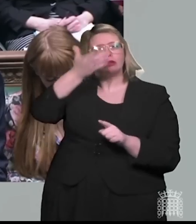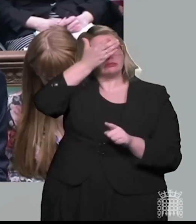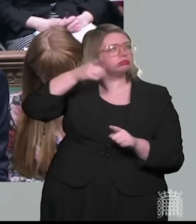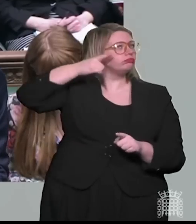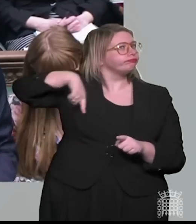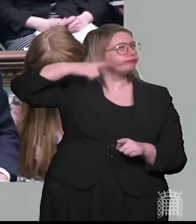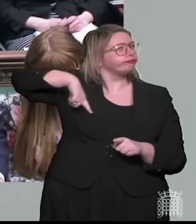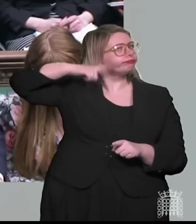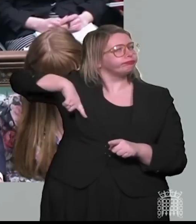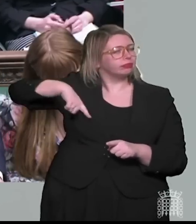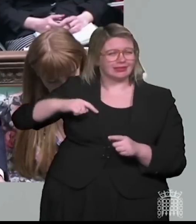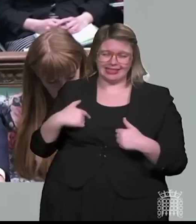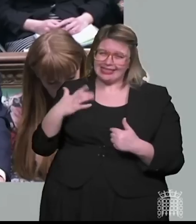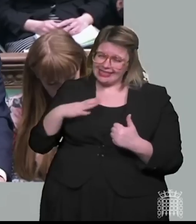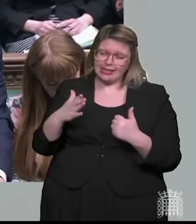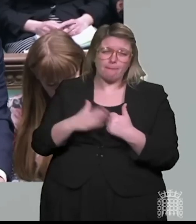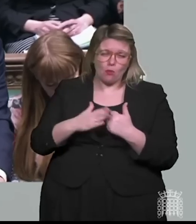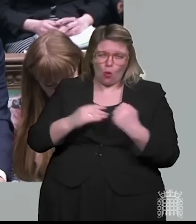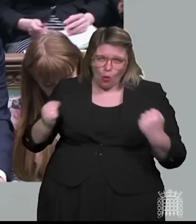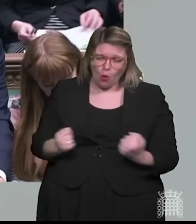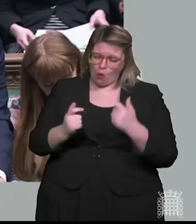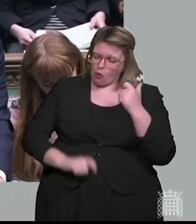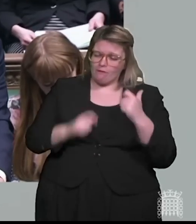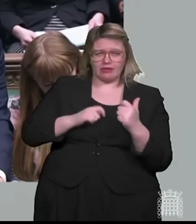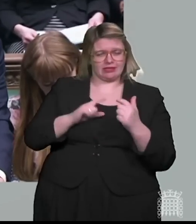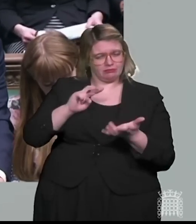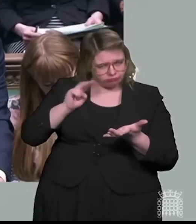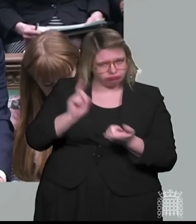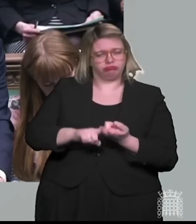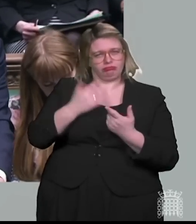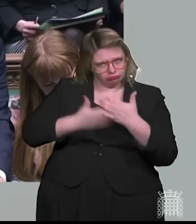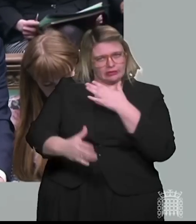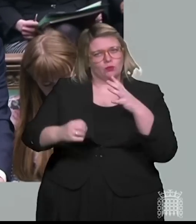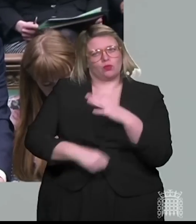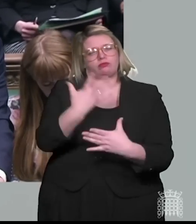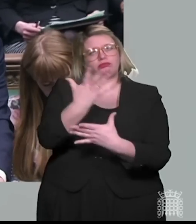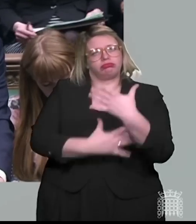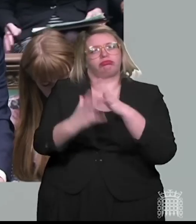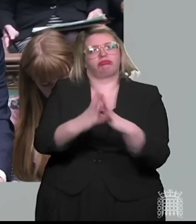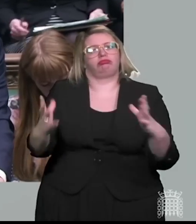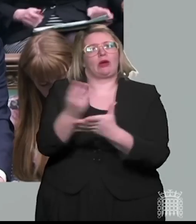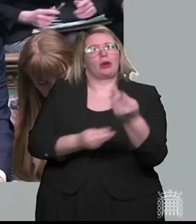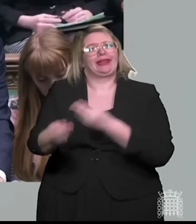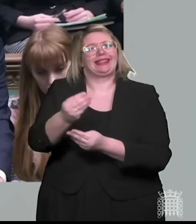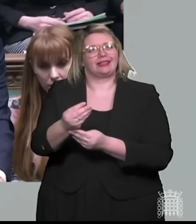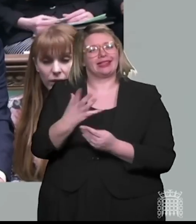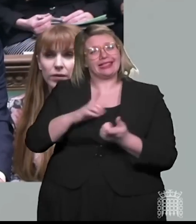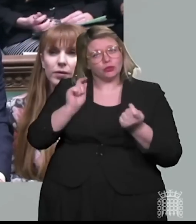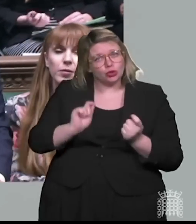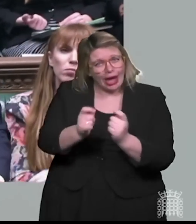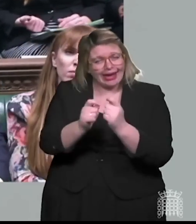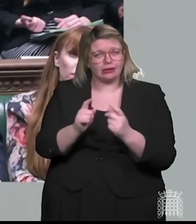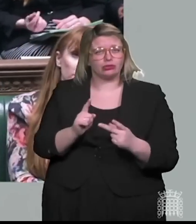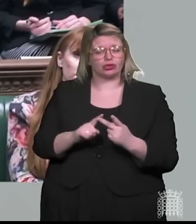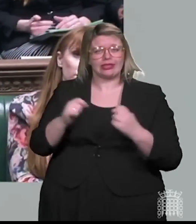Britain needs more than certainty for growth. That's the least we should expect. We need change, stability and